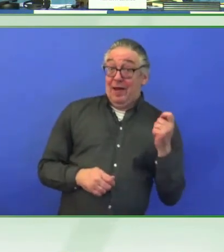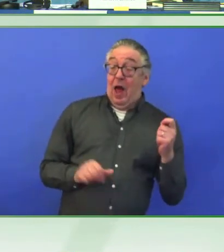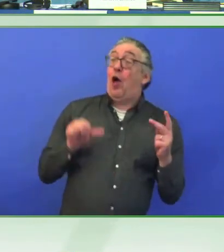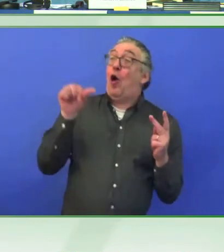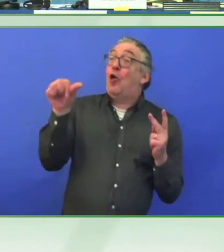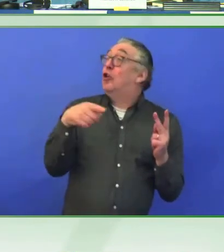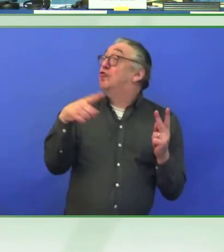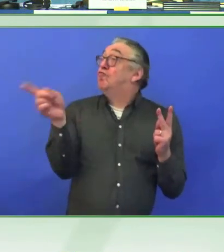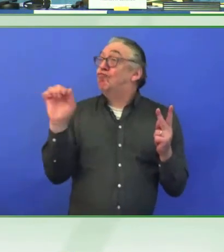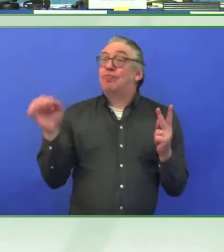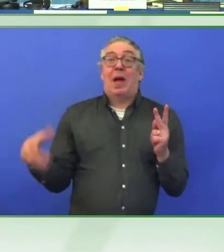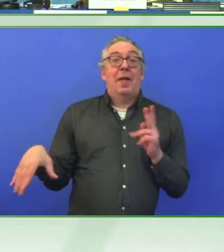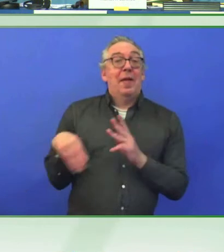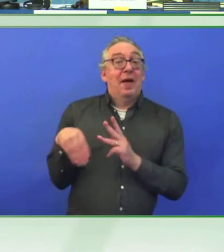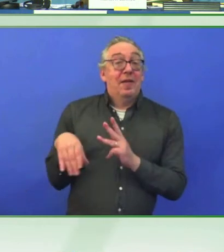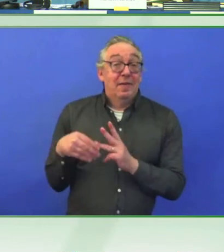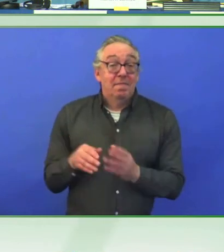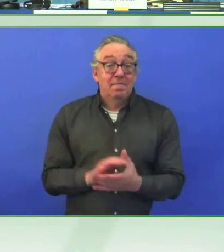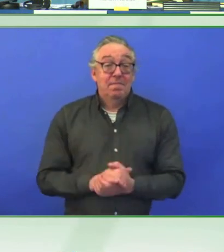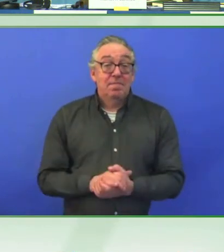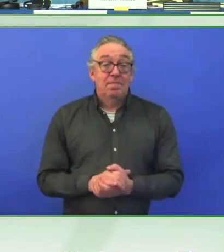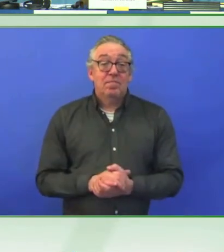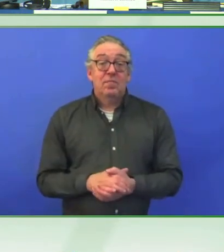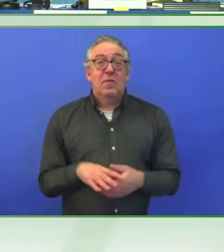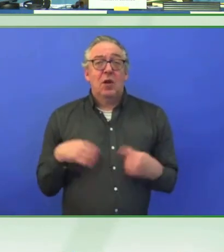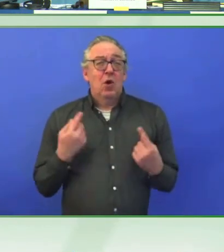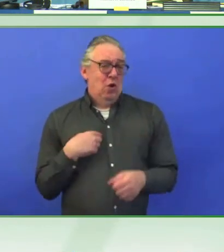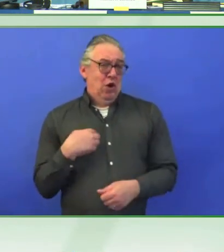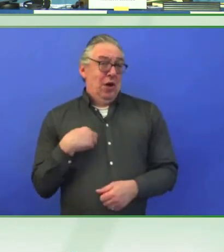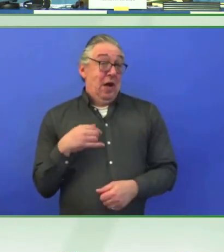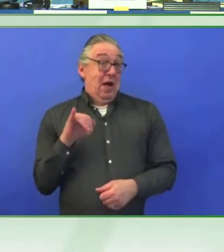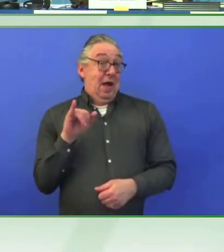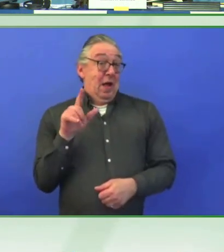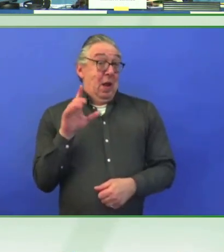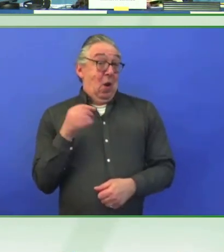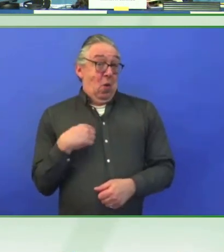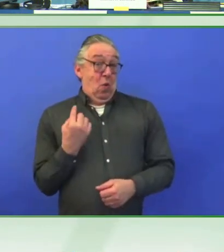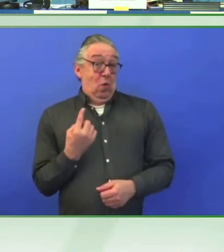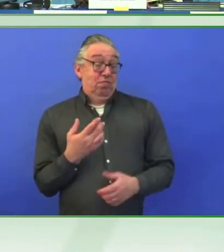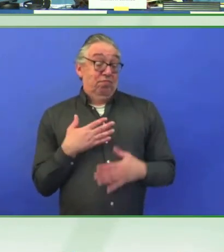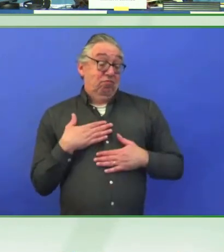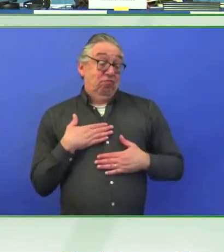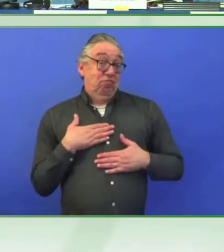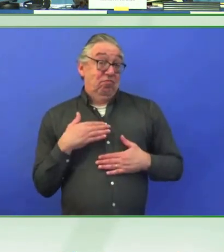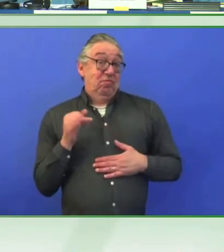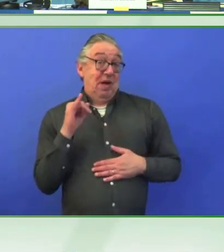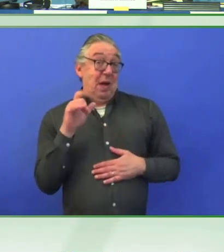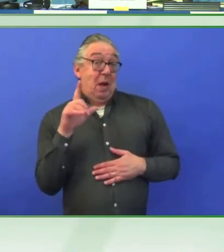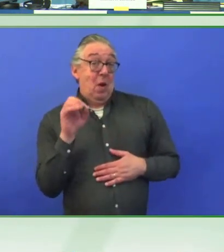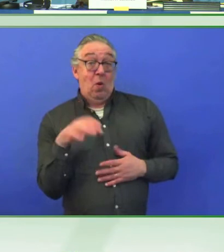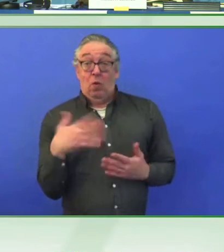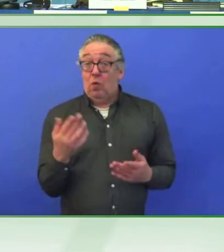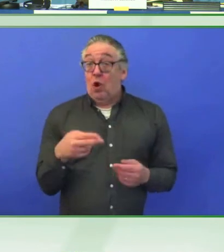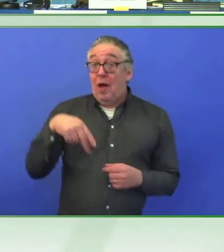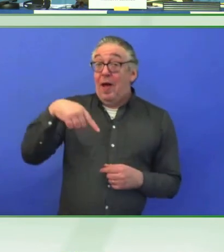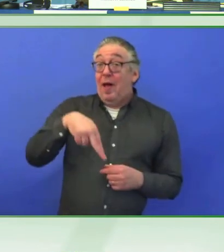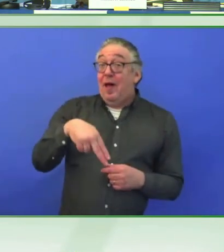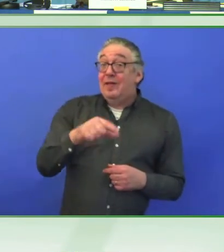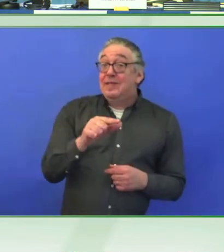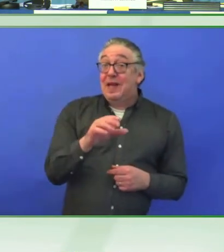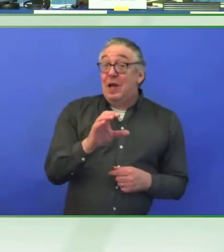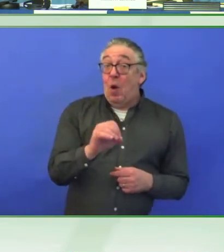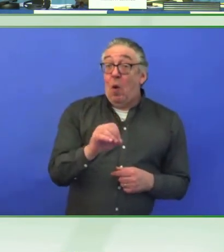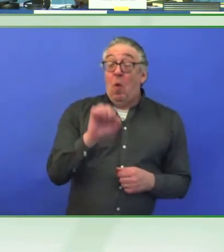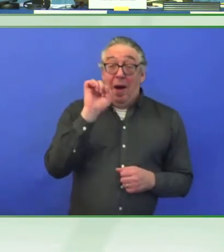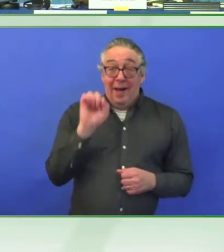companies, because what we see also as ILO, that we as ILO or NGOs can try to convince companies to do better on